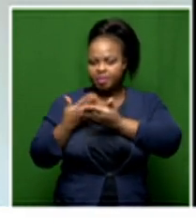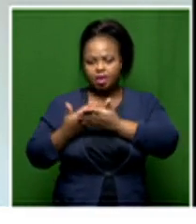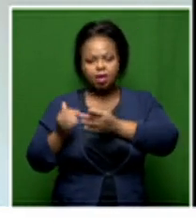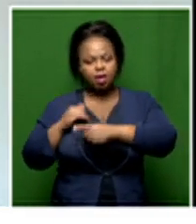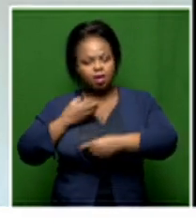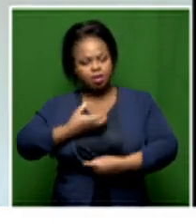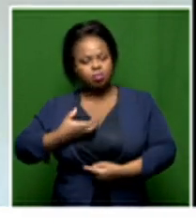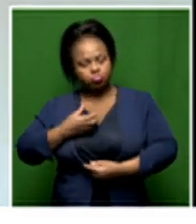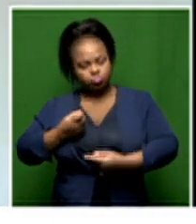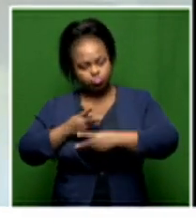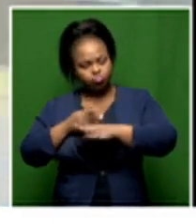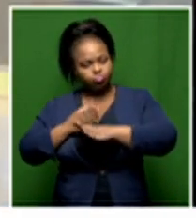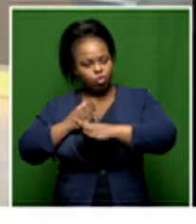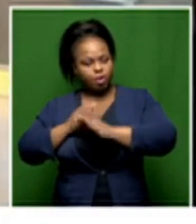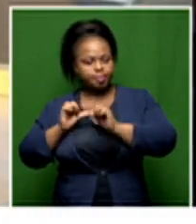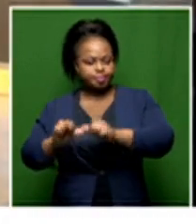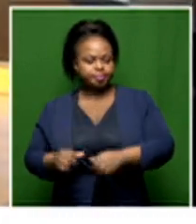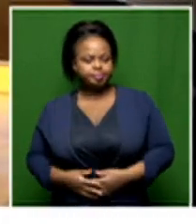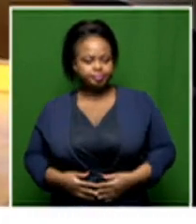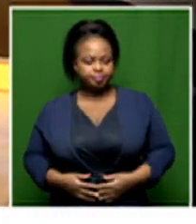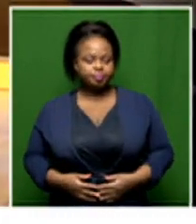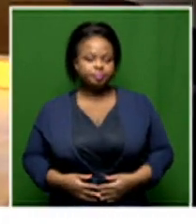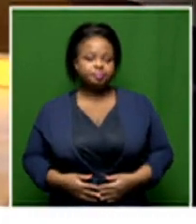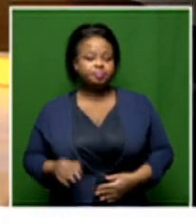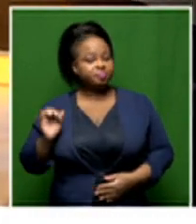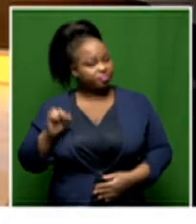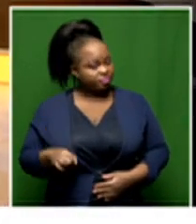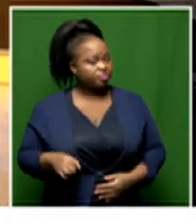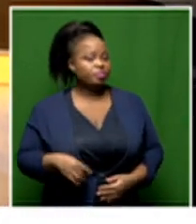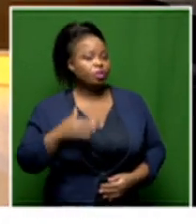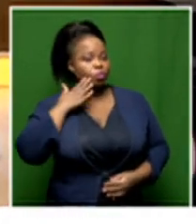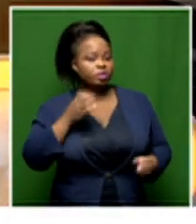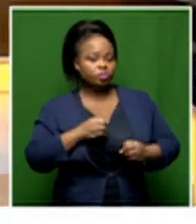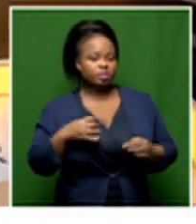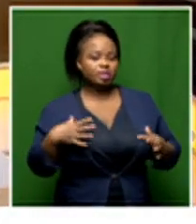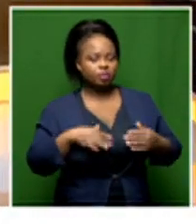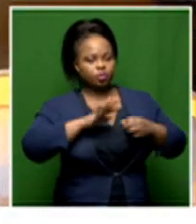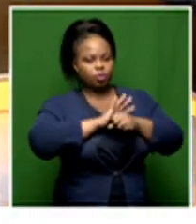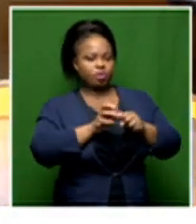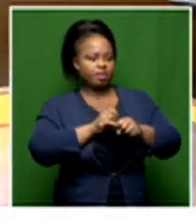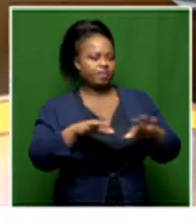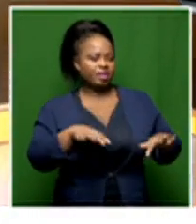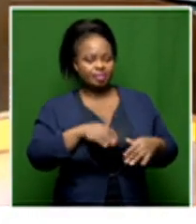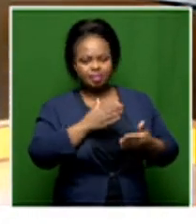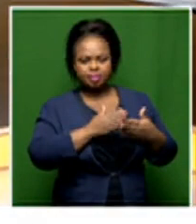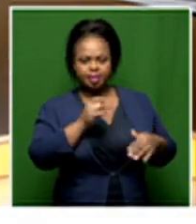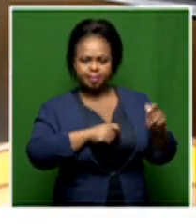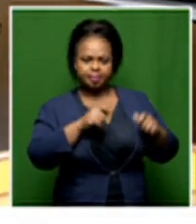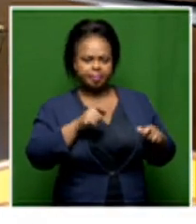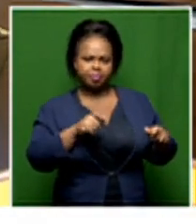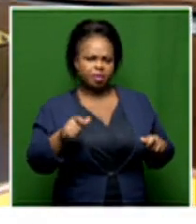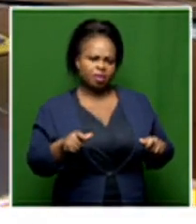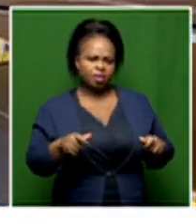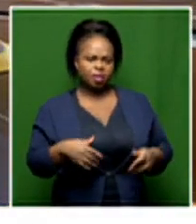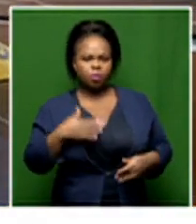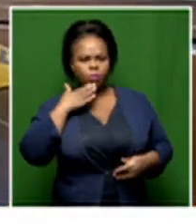productive. And then, of course, it has been controversial since the very beginning, when people have had to